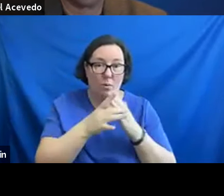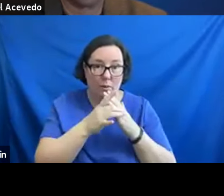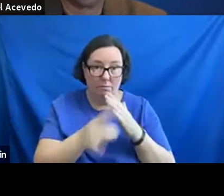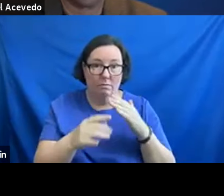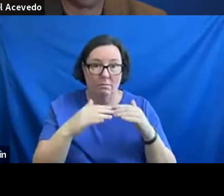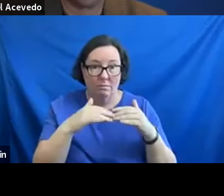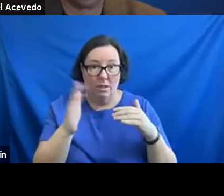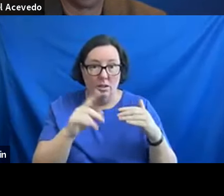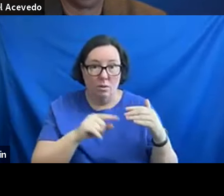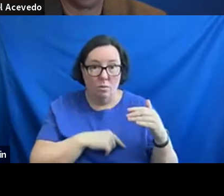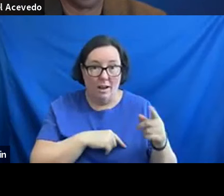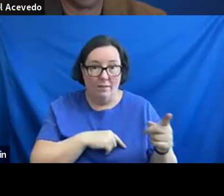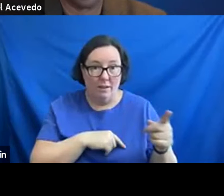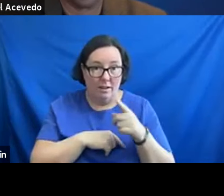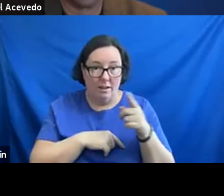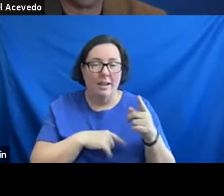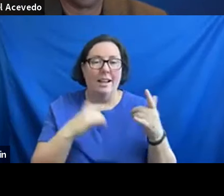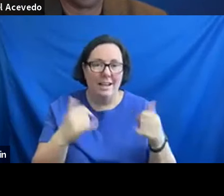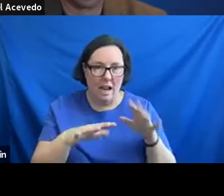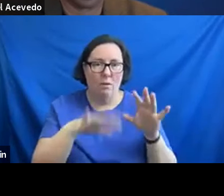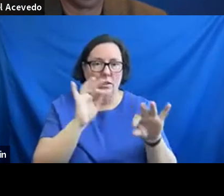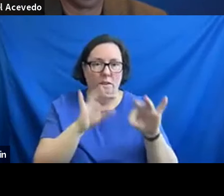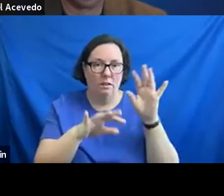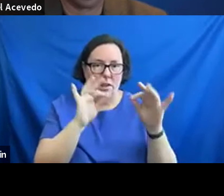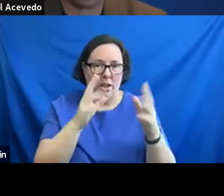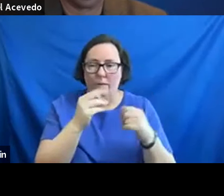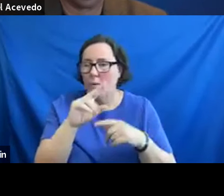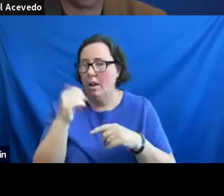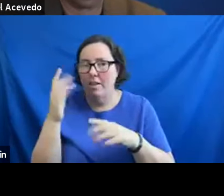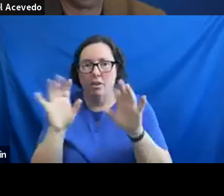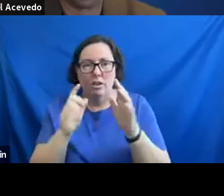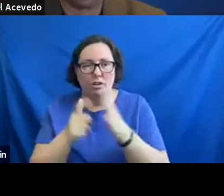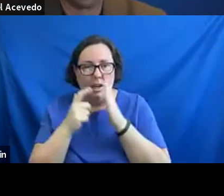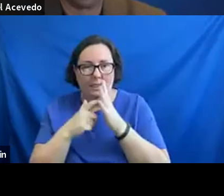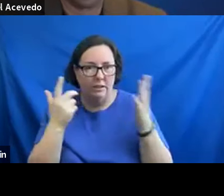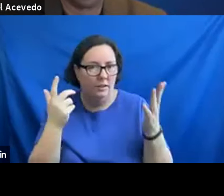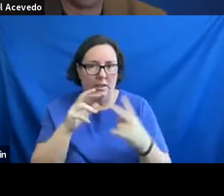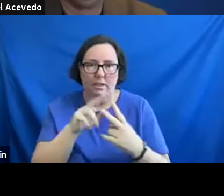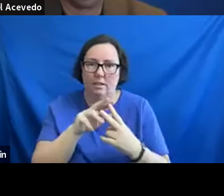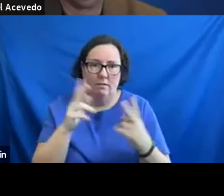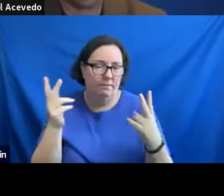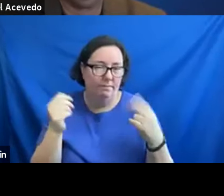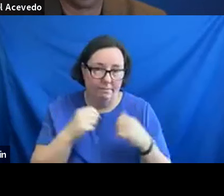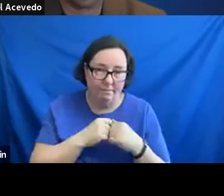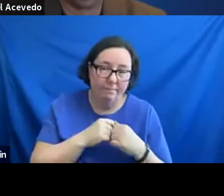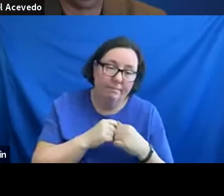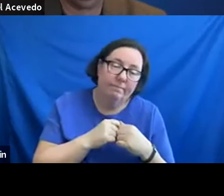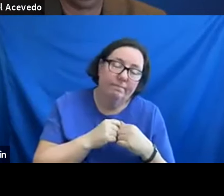pool is qualified. And now we select on other criteria, or we select with a lottery.